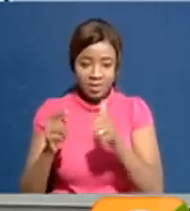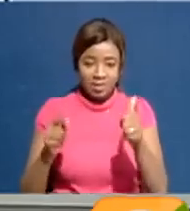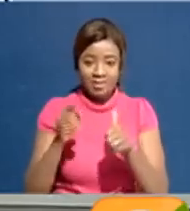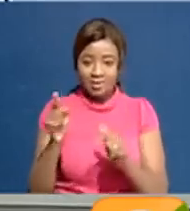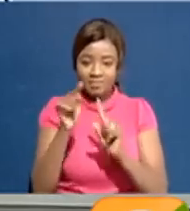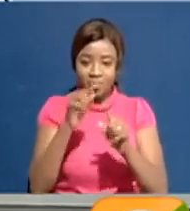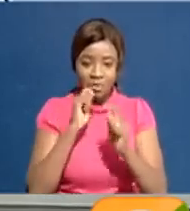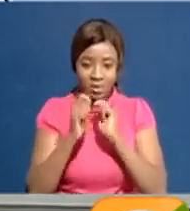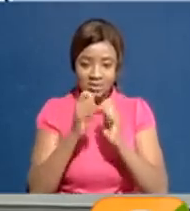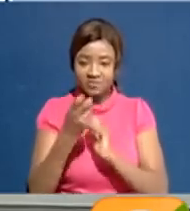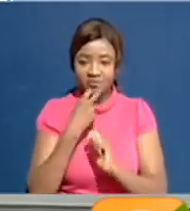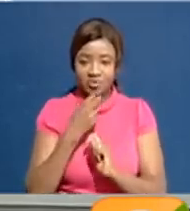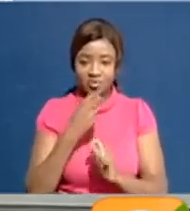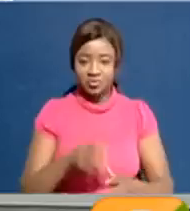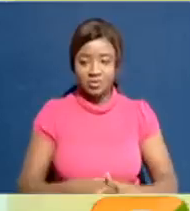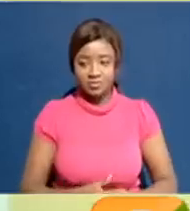he fits the bill.